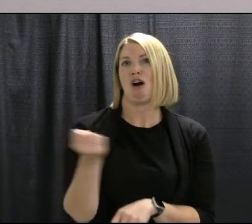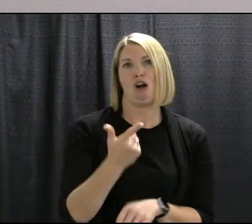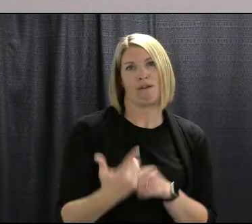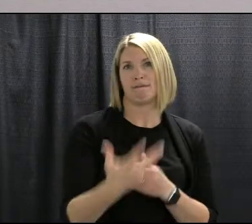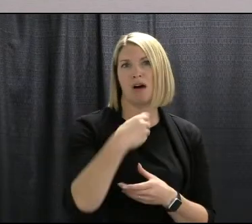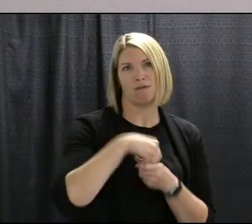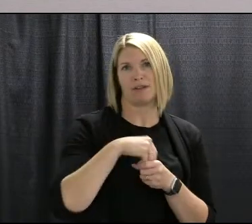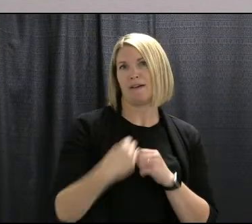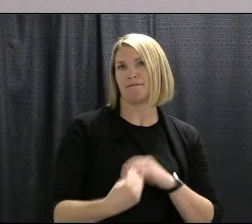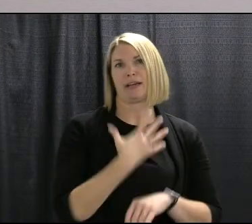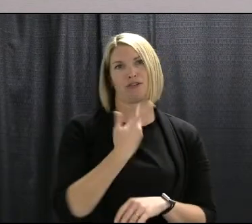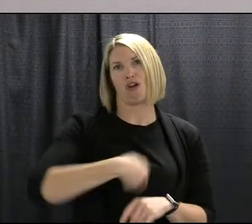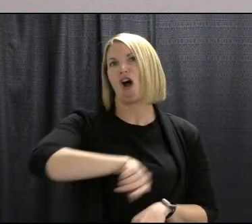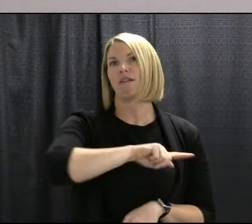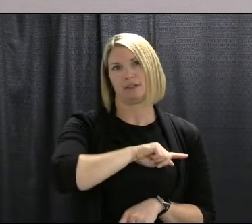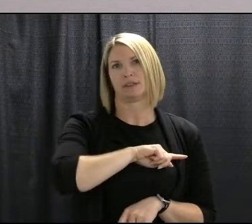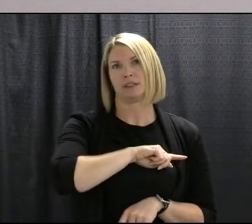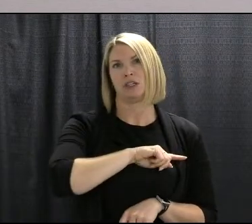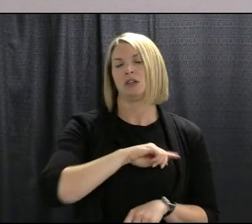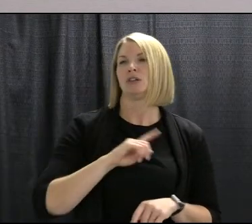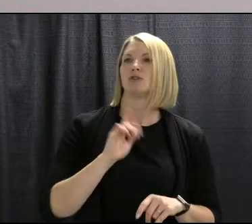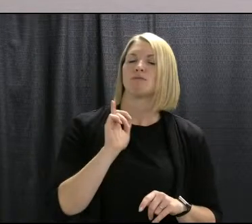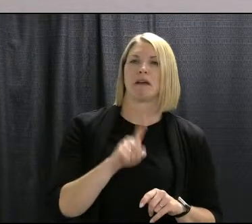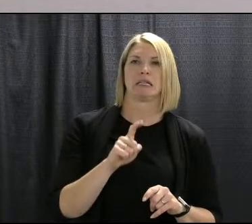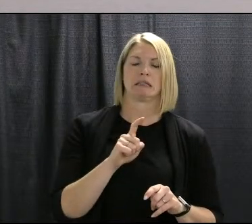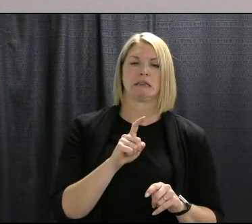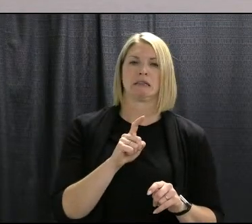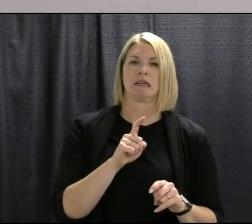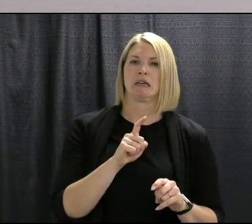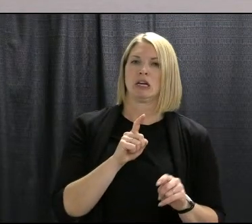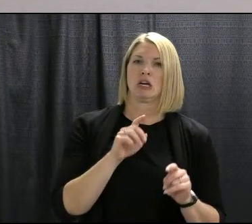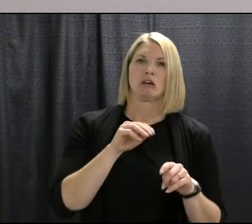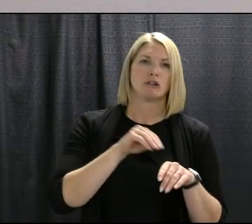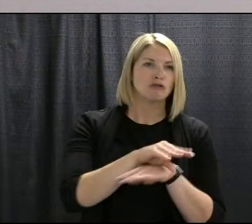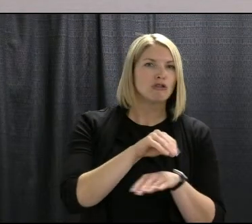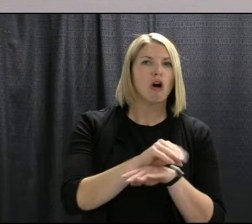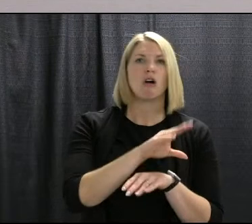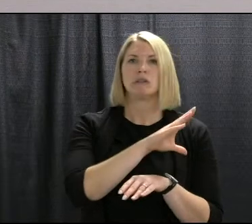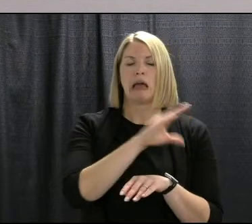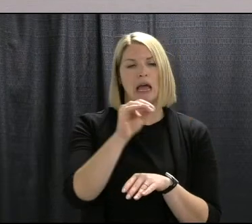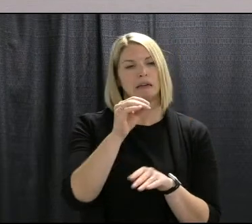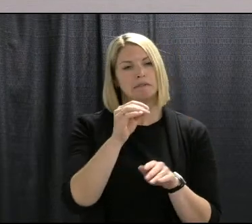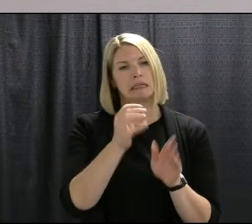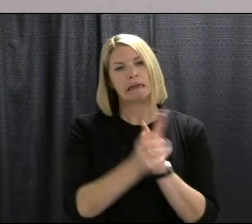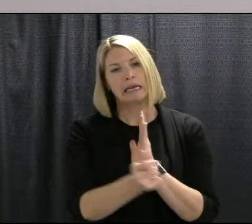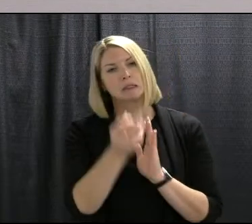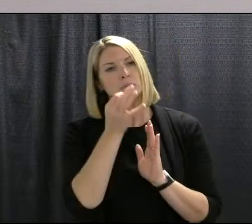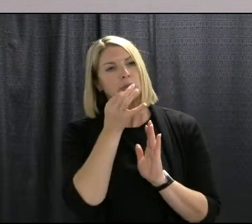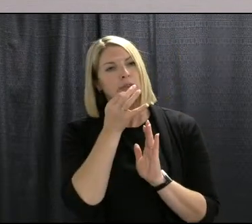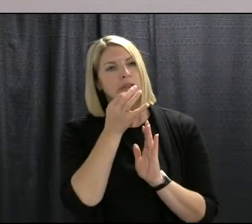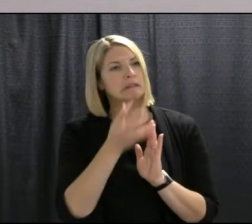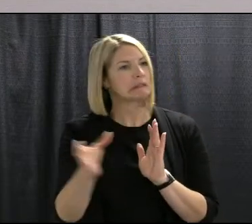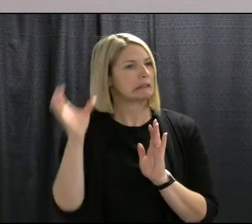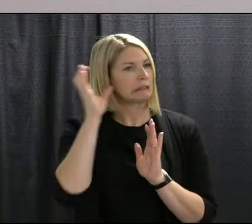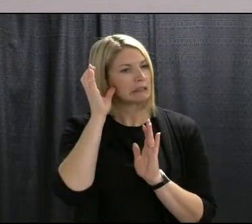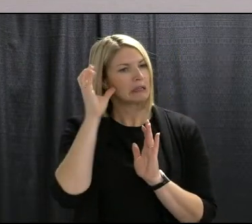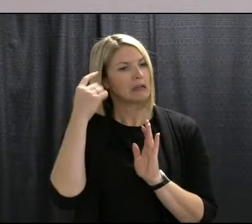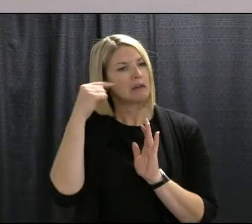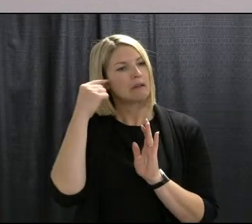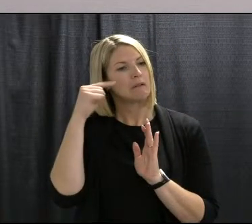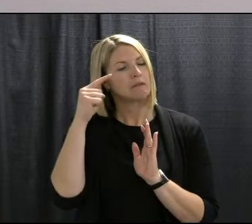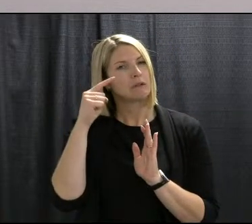and it's very important to hear and to consult with the experts and the stakeholders, of course, that play a big role, and of course, in the